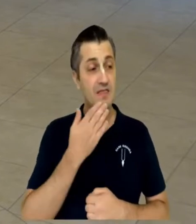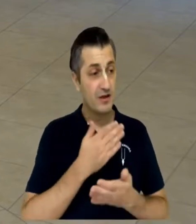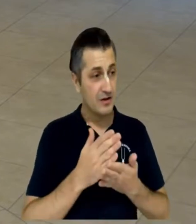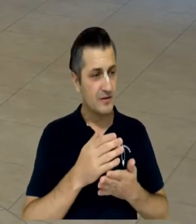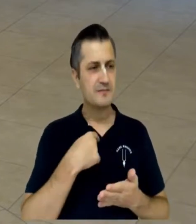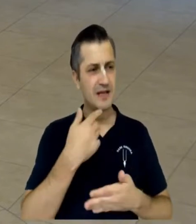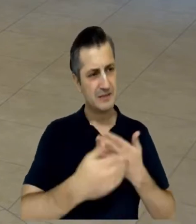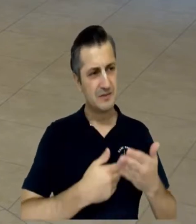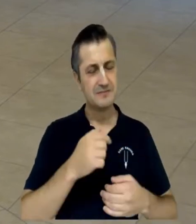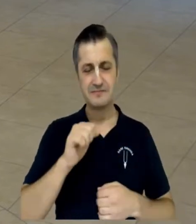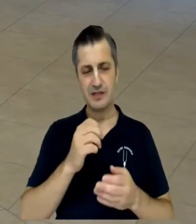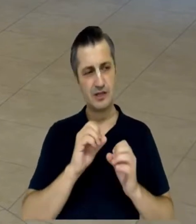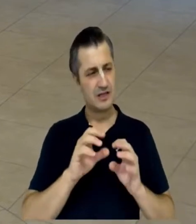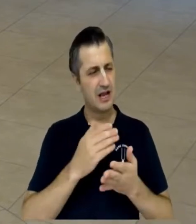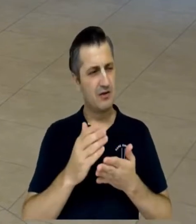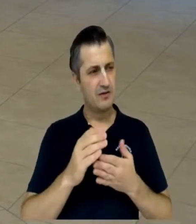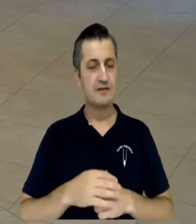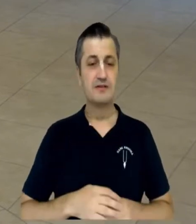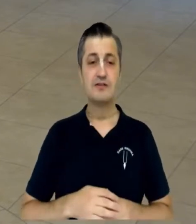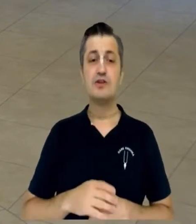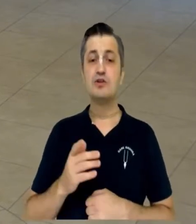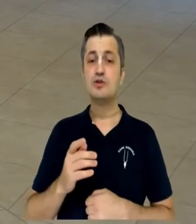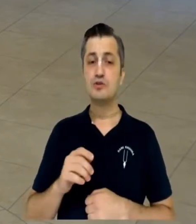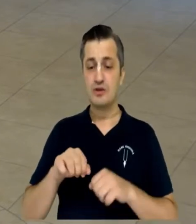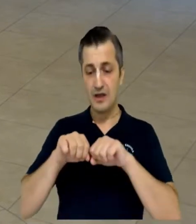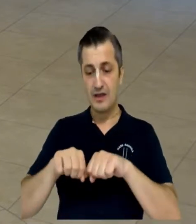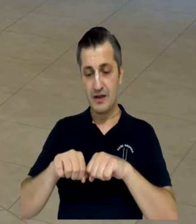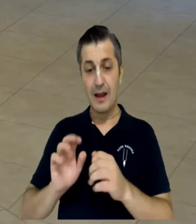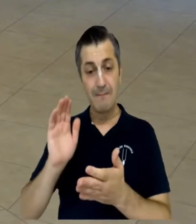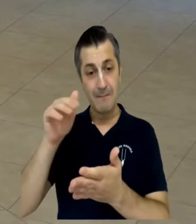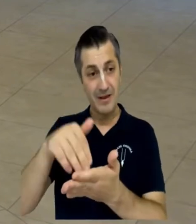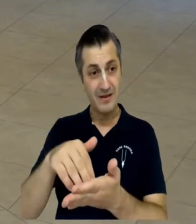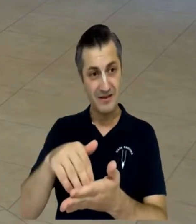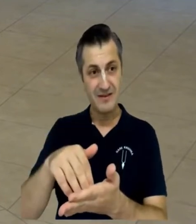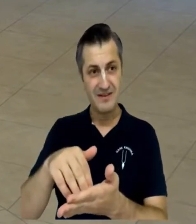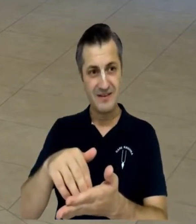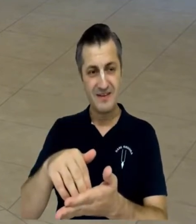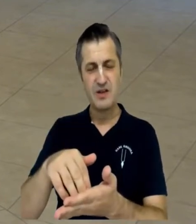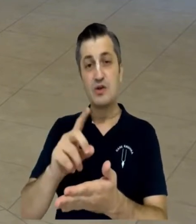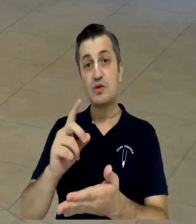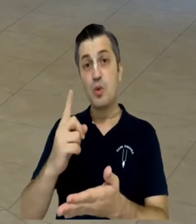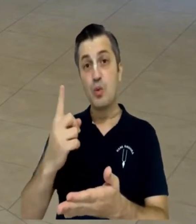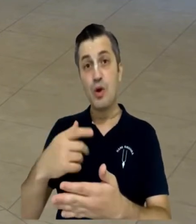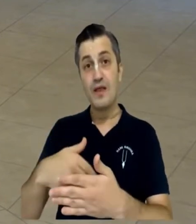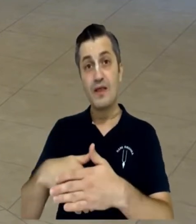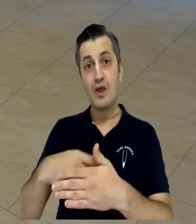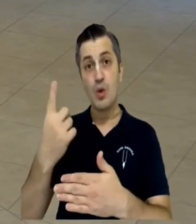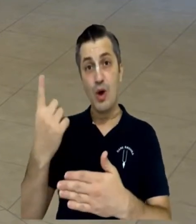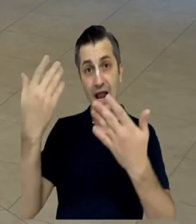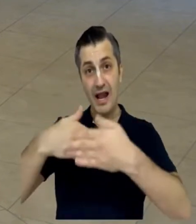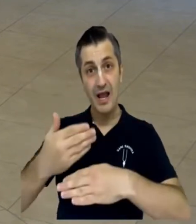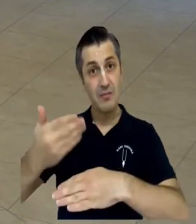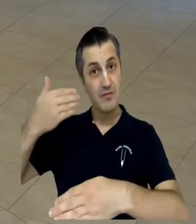armies, like just the night before he was planning that battle, right? So he was planning on how to fight,